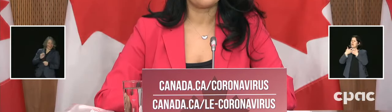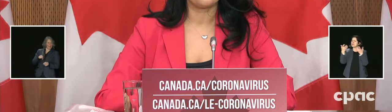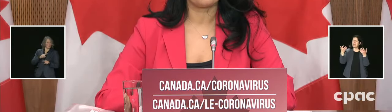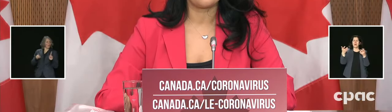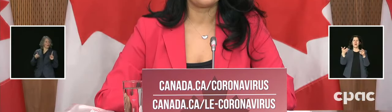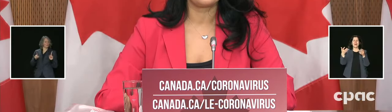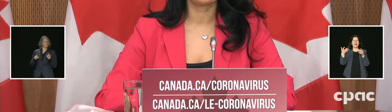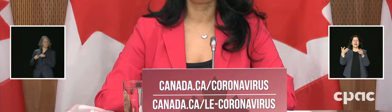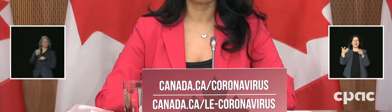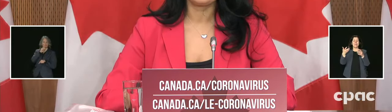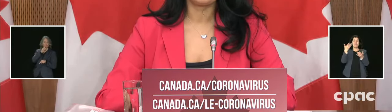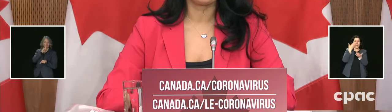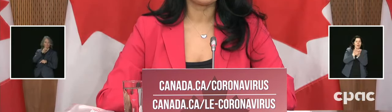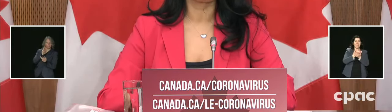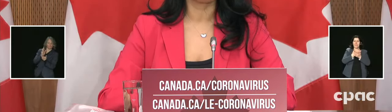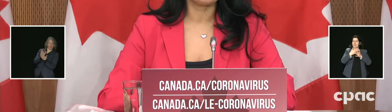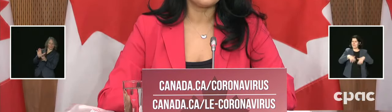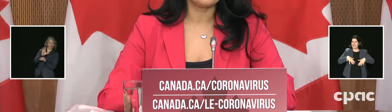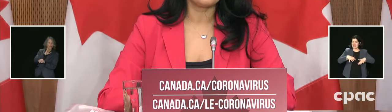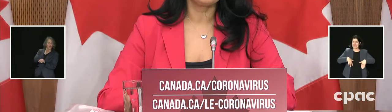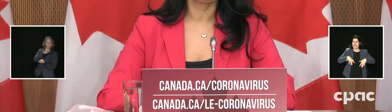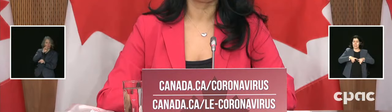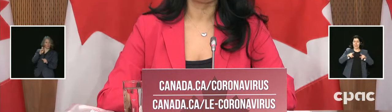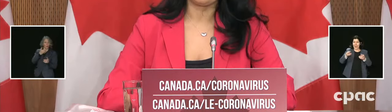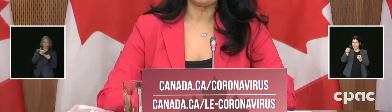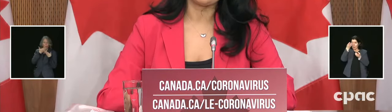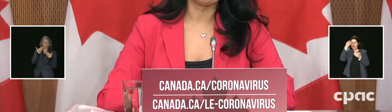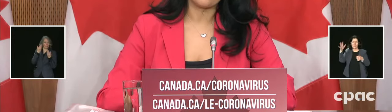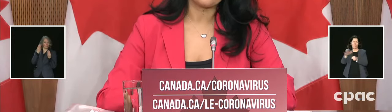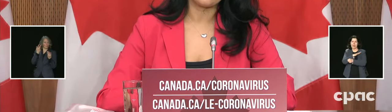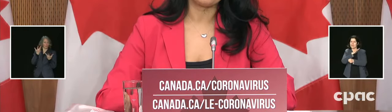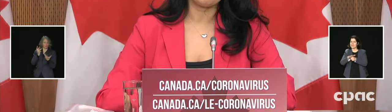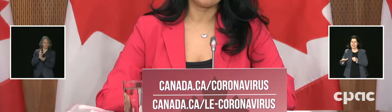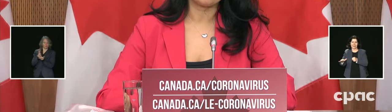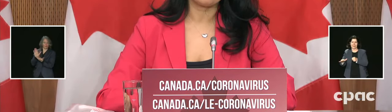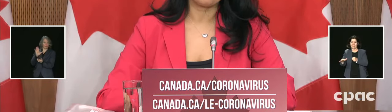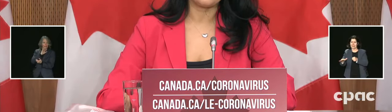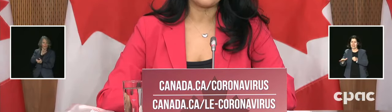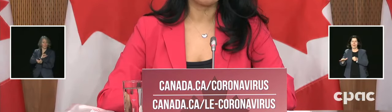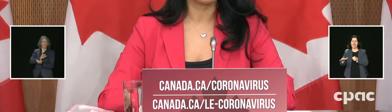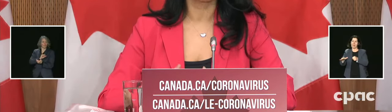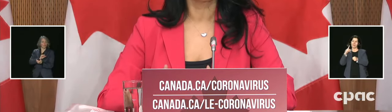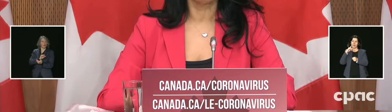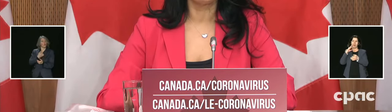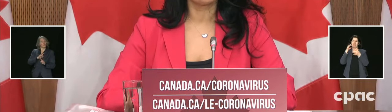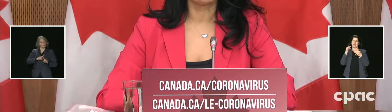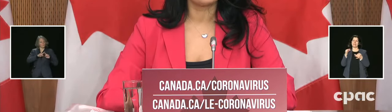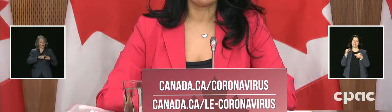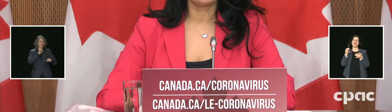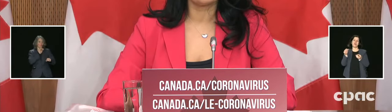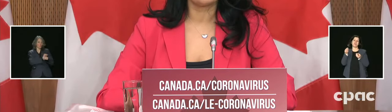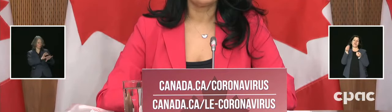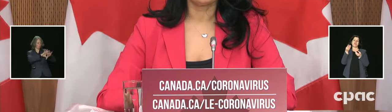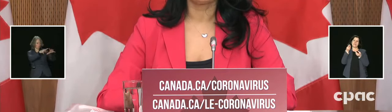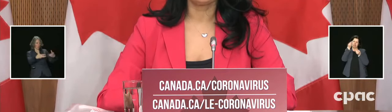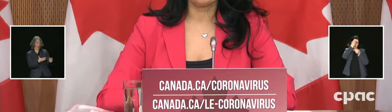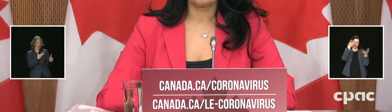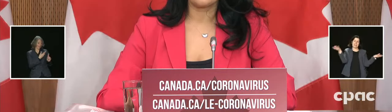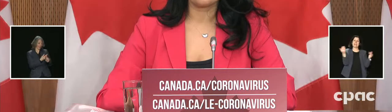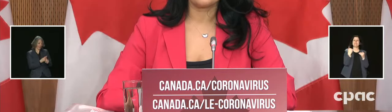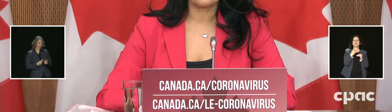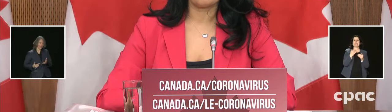the chronic monograph that said the data was limited. And as we've talked about before, we're relying more on the real world evidence